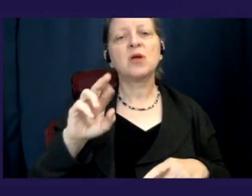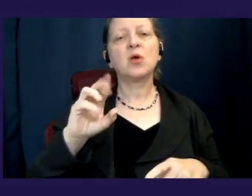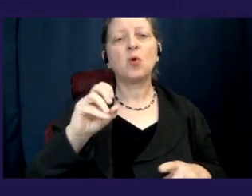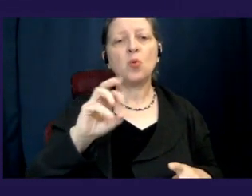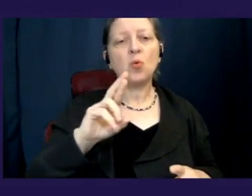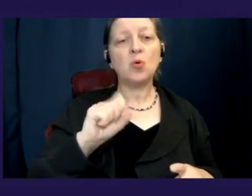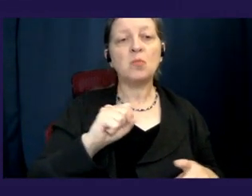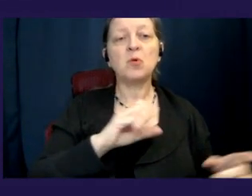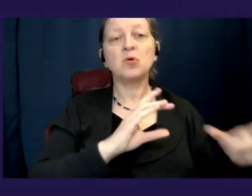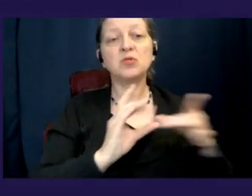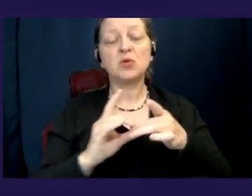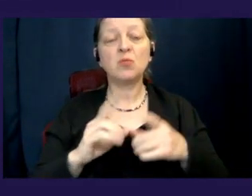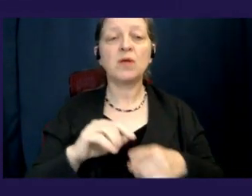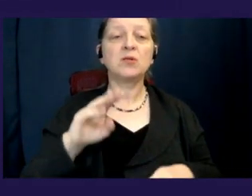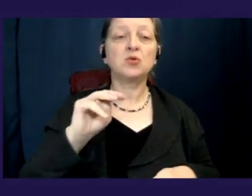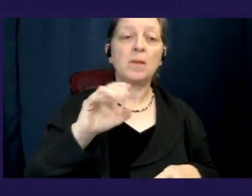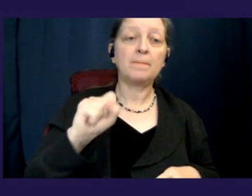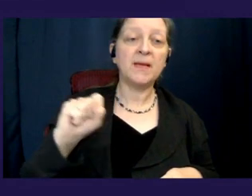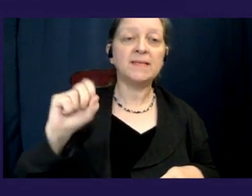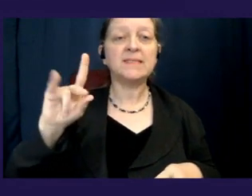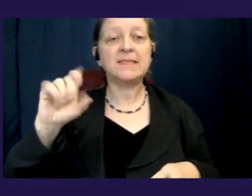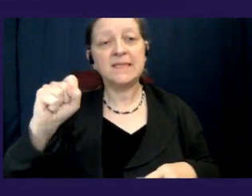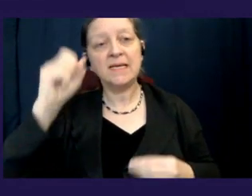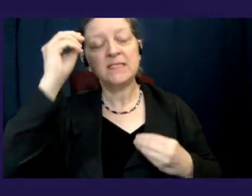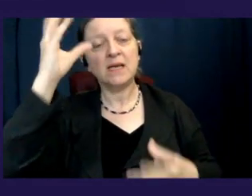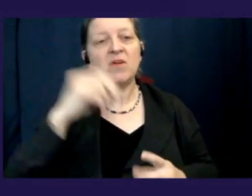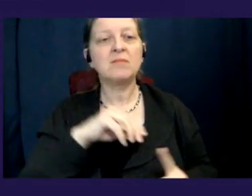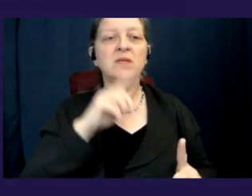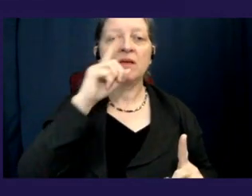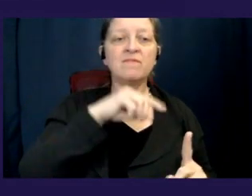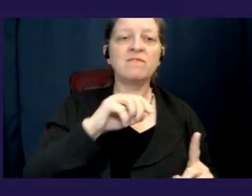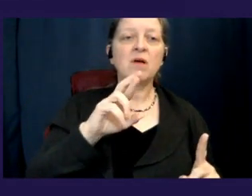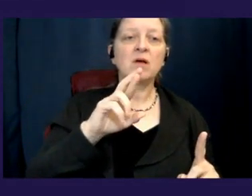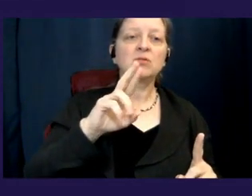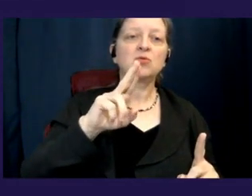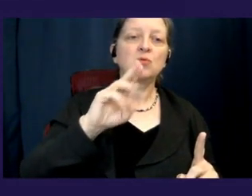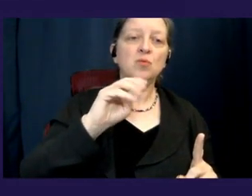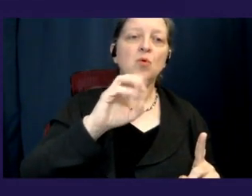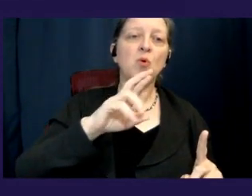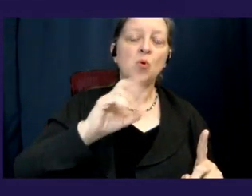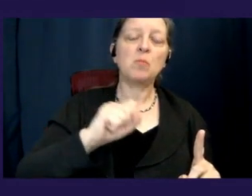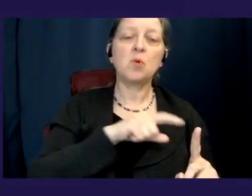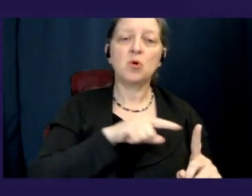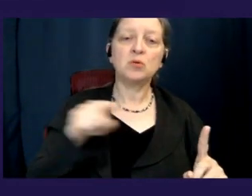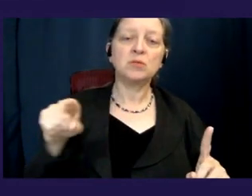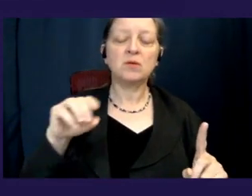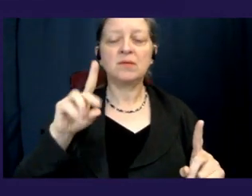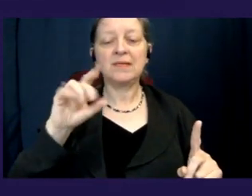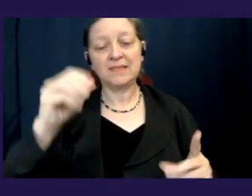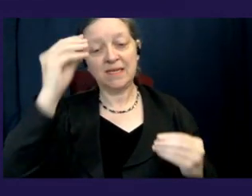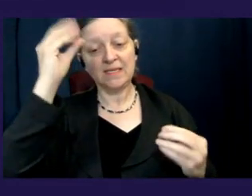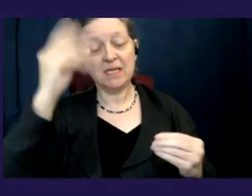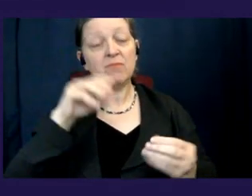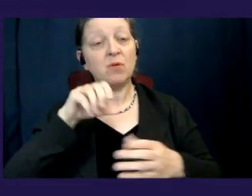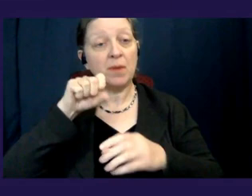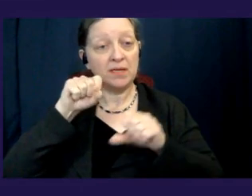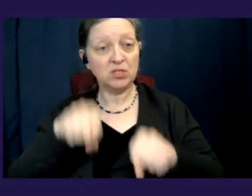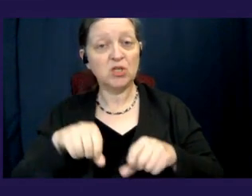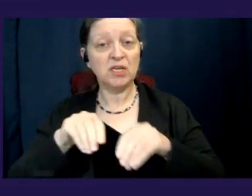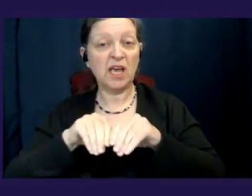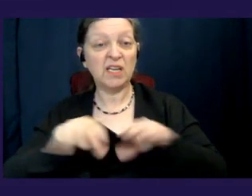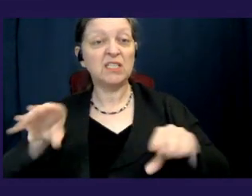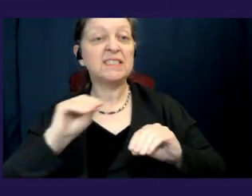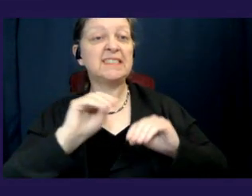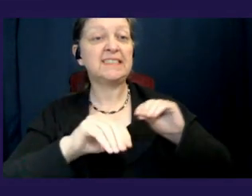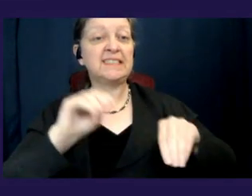disinformation. False rumors or misinformation. Disinformation campaigns can intentionally seed rumors or strategically amplify emergent rumors in